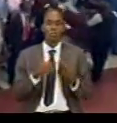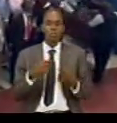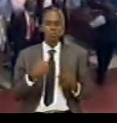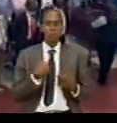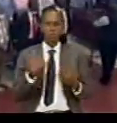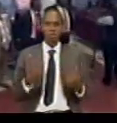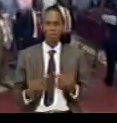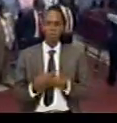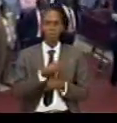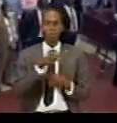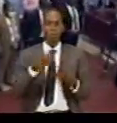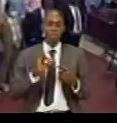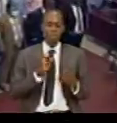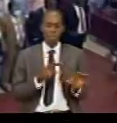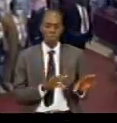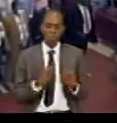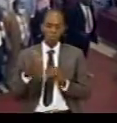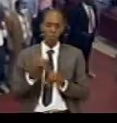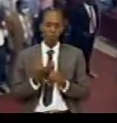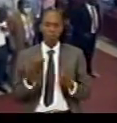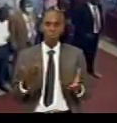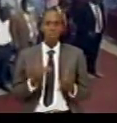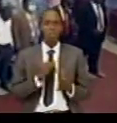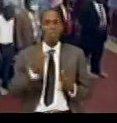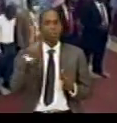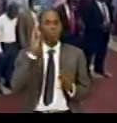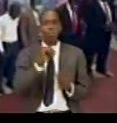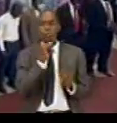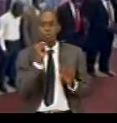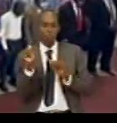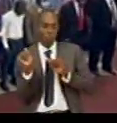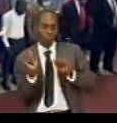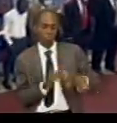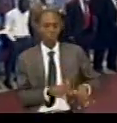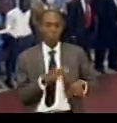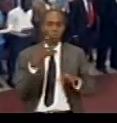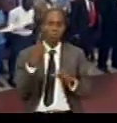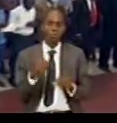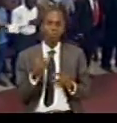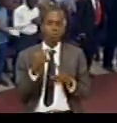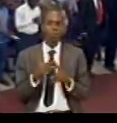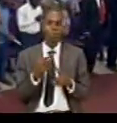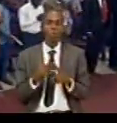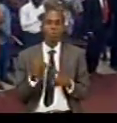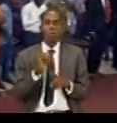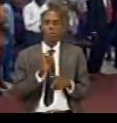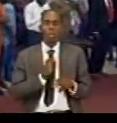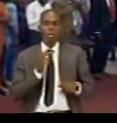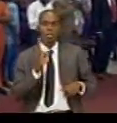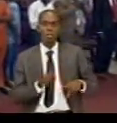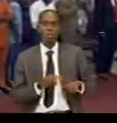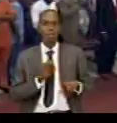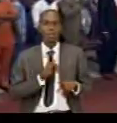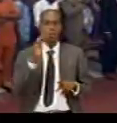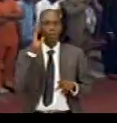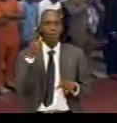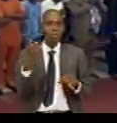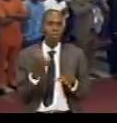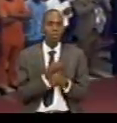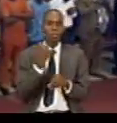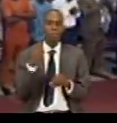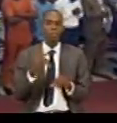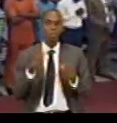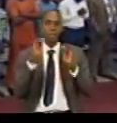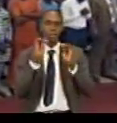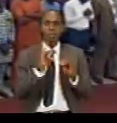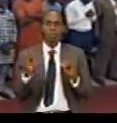service today, I will not leave the message on the seat where I've been sitting. I'll take the message with me, and